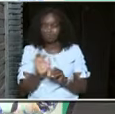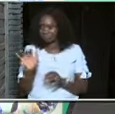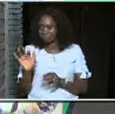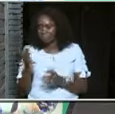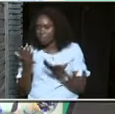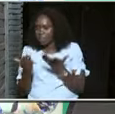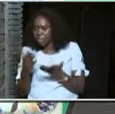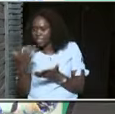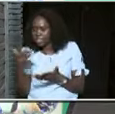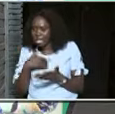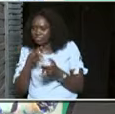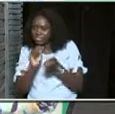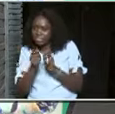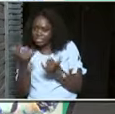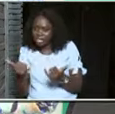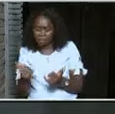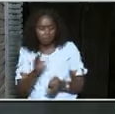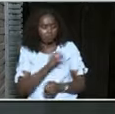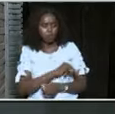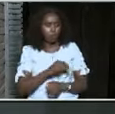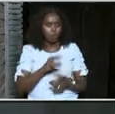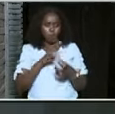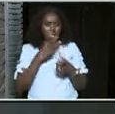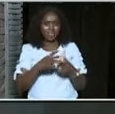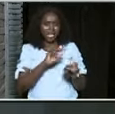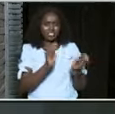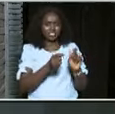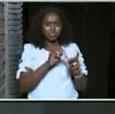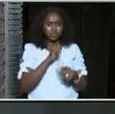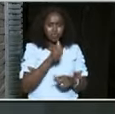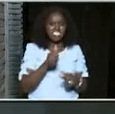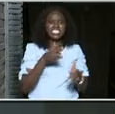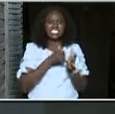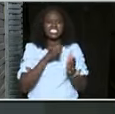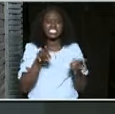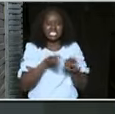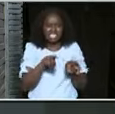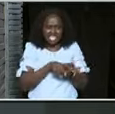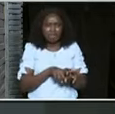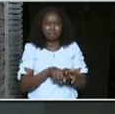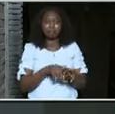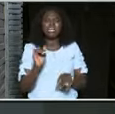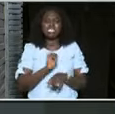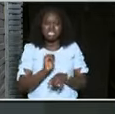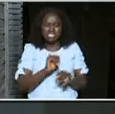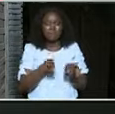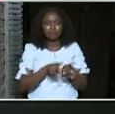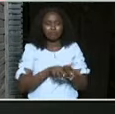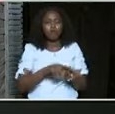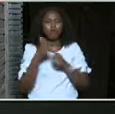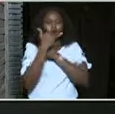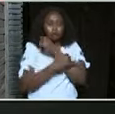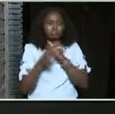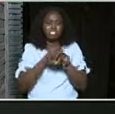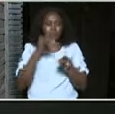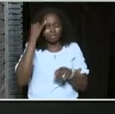changed now. The things that they're going whether they change or not, in the same country, the same idea. I'll tell you so why on. I said but it's changed. Of the